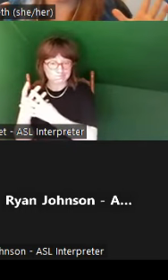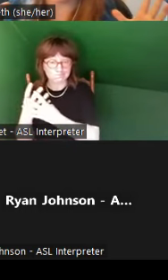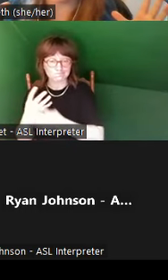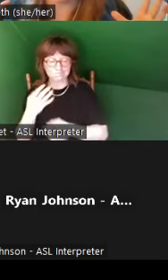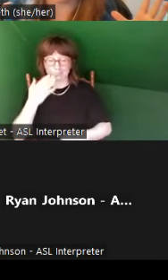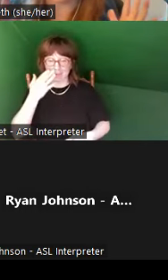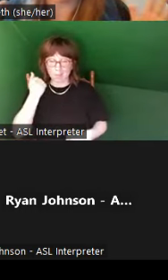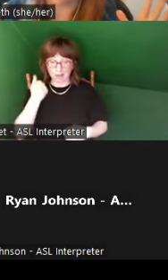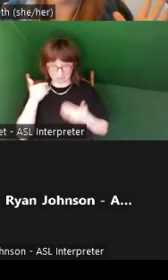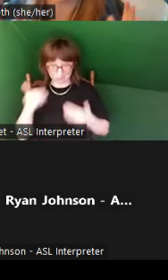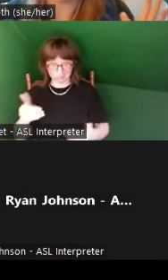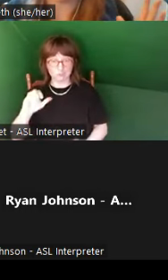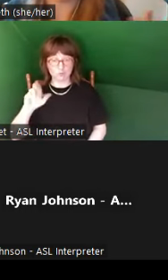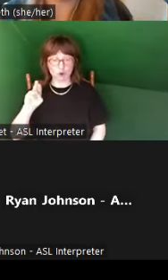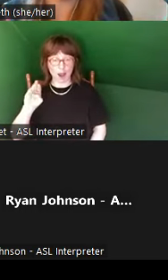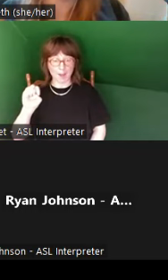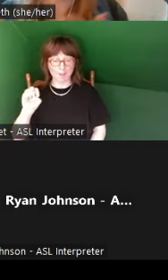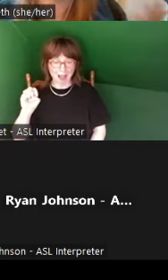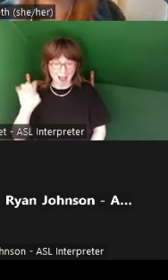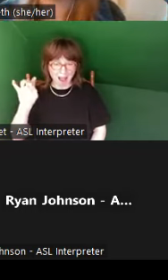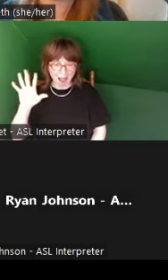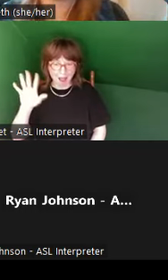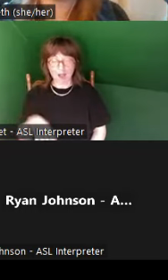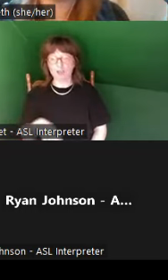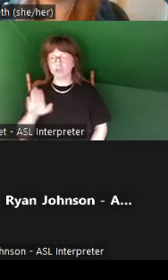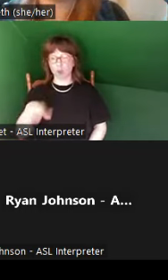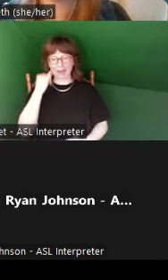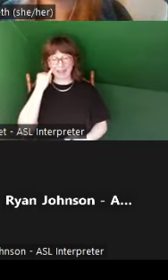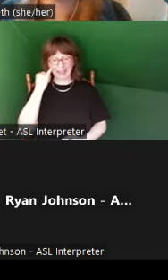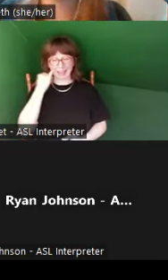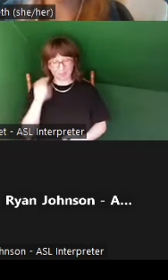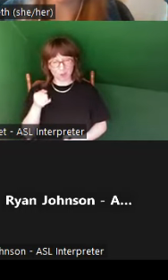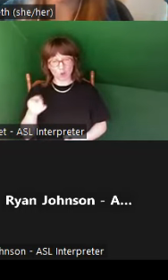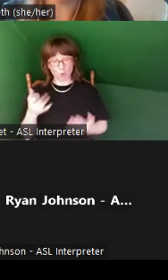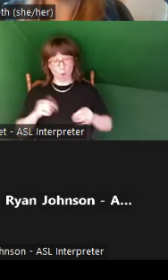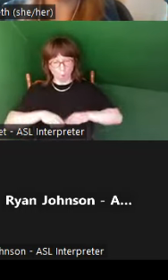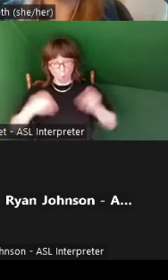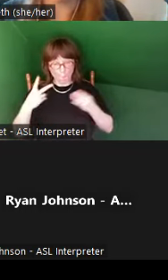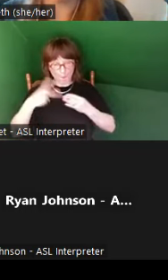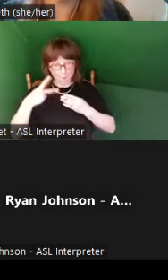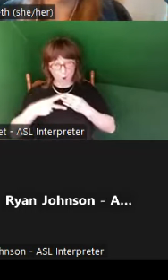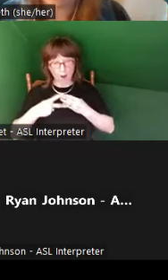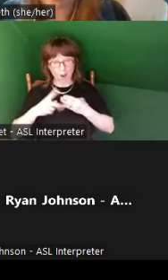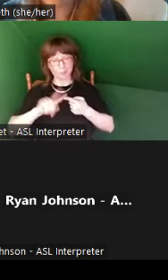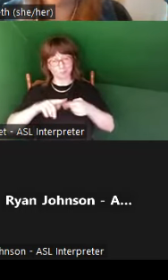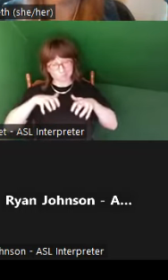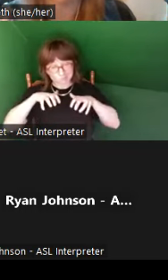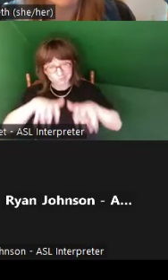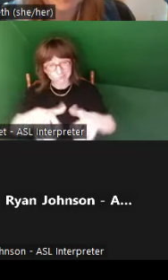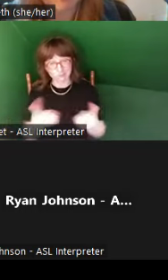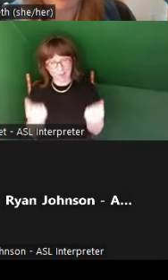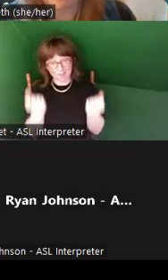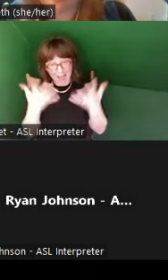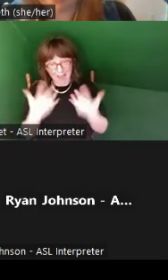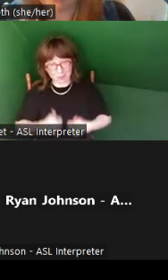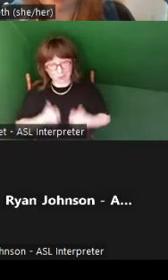open your practice or your program to as many survivors as you can, it's really important to establish some context when